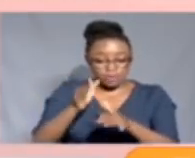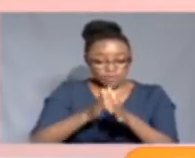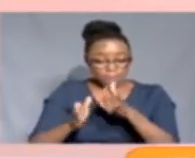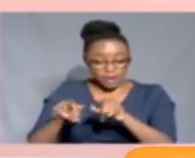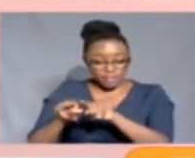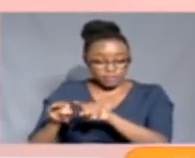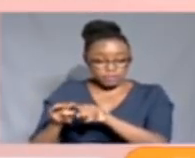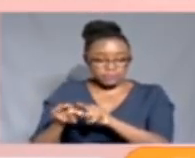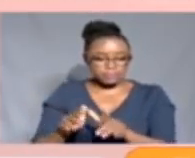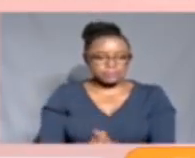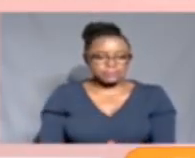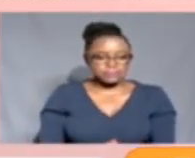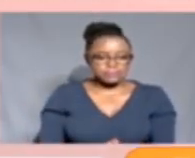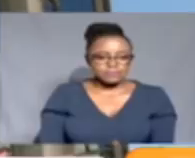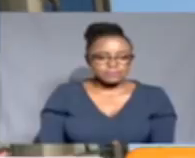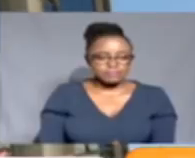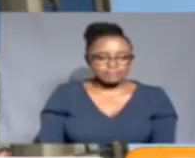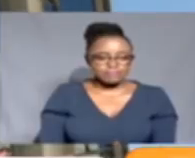well.